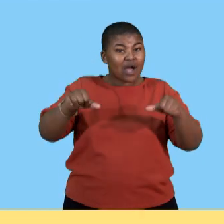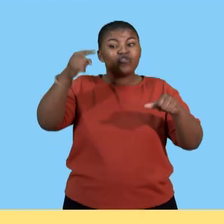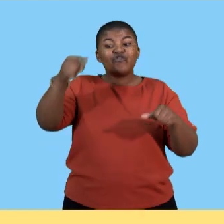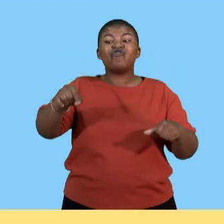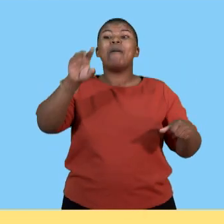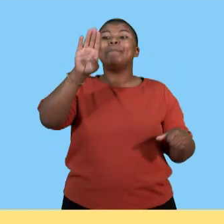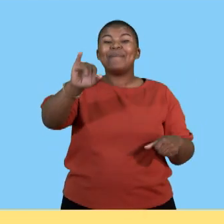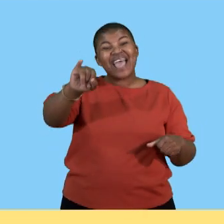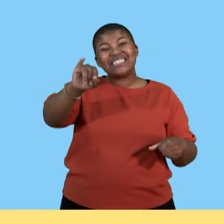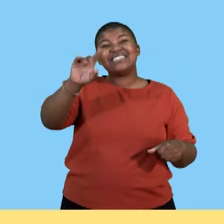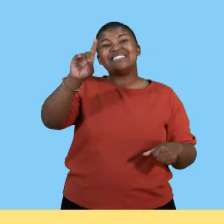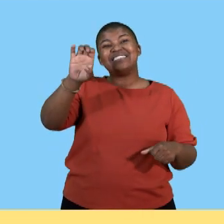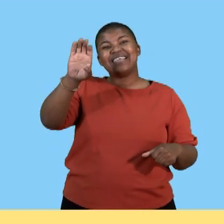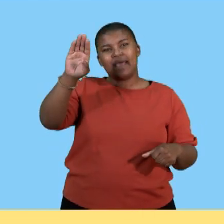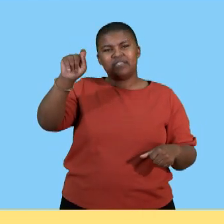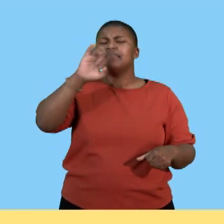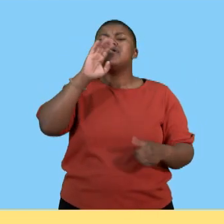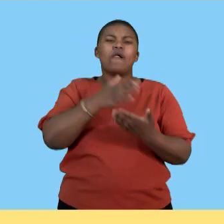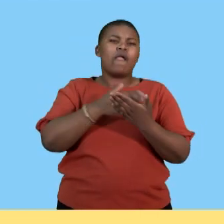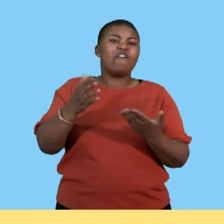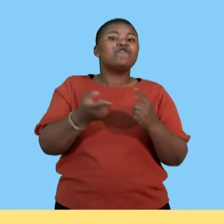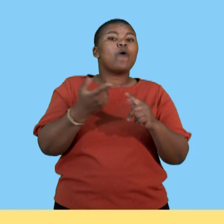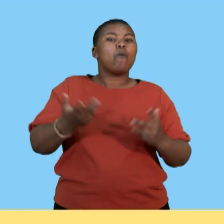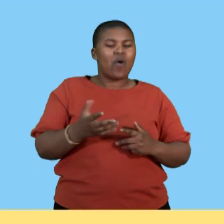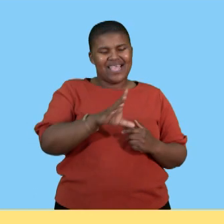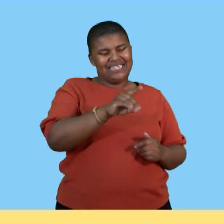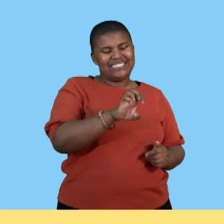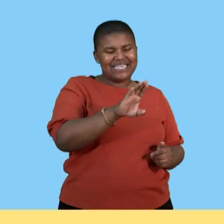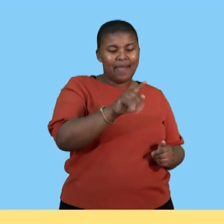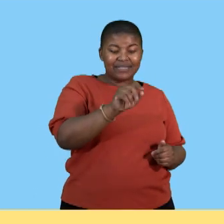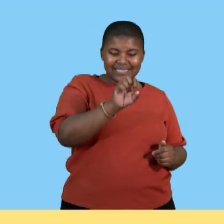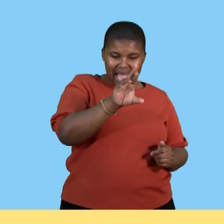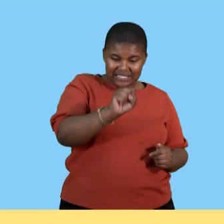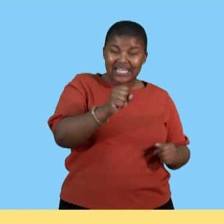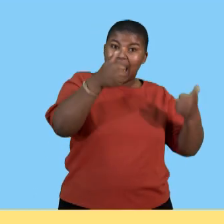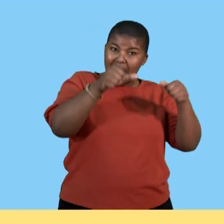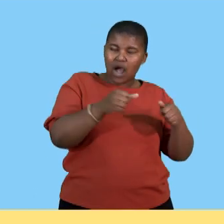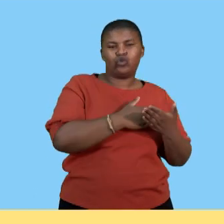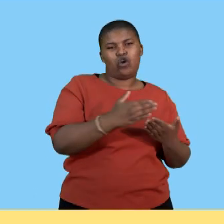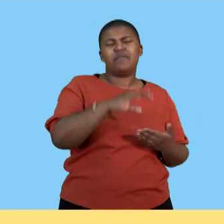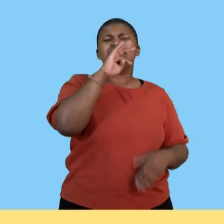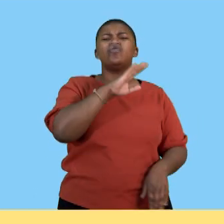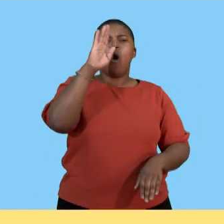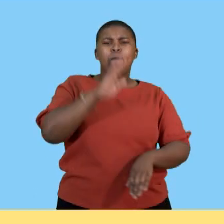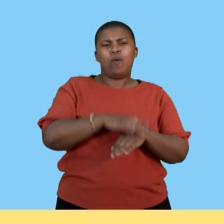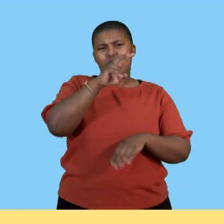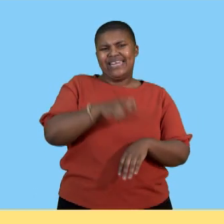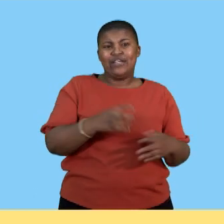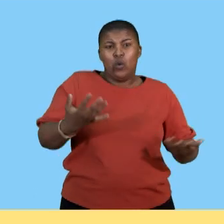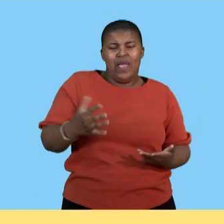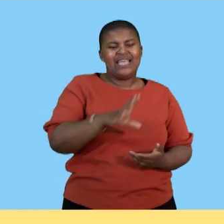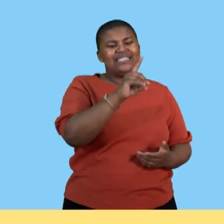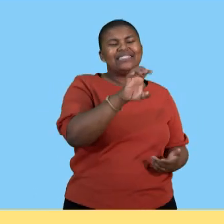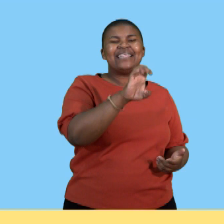debt, we remove the amount from the debtors' accounts. In other words, it is no longer a part of our